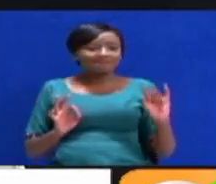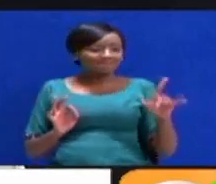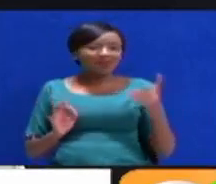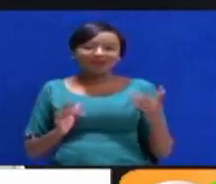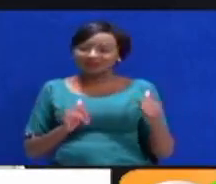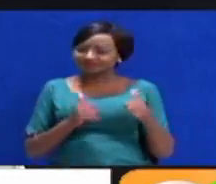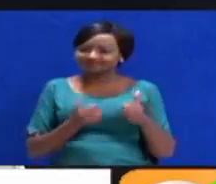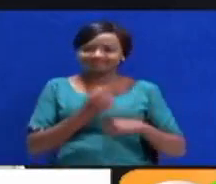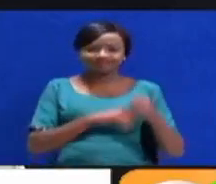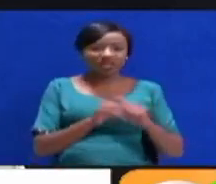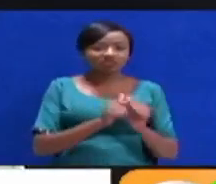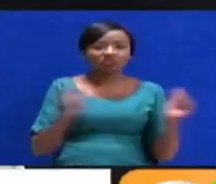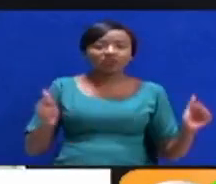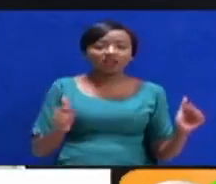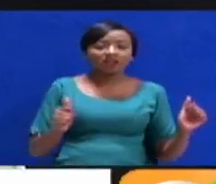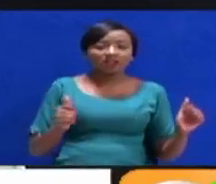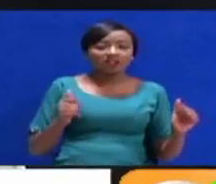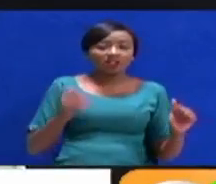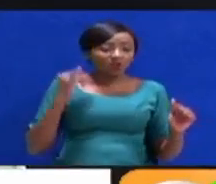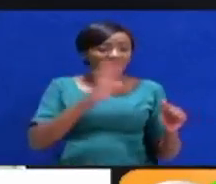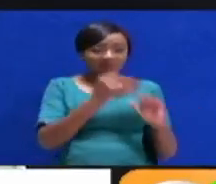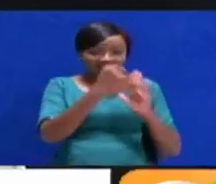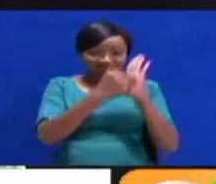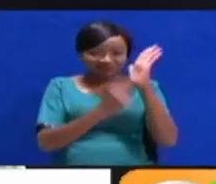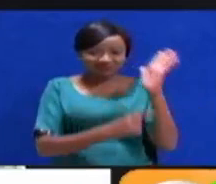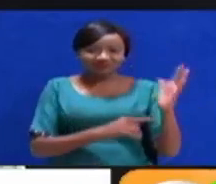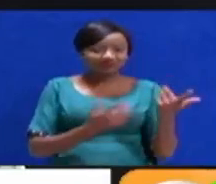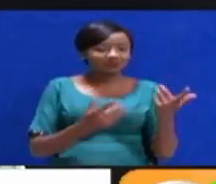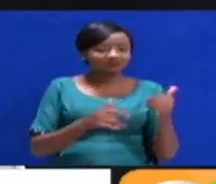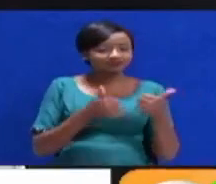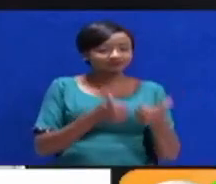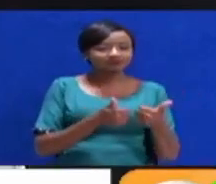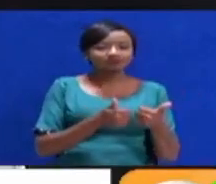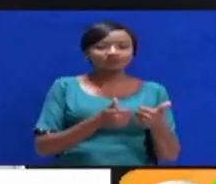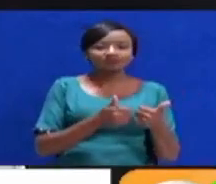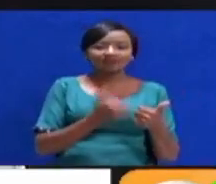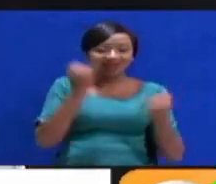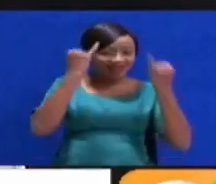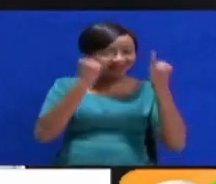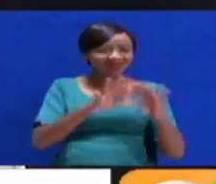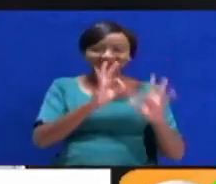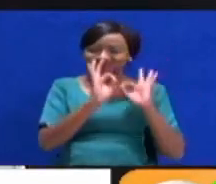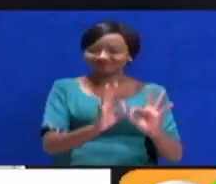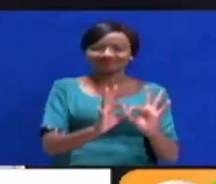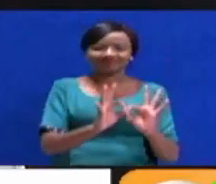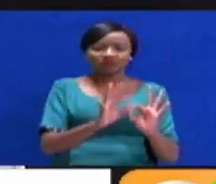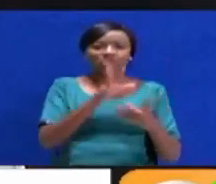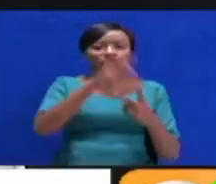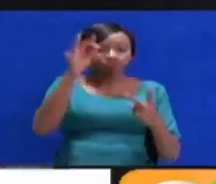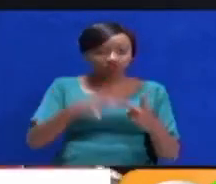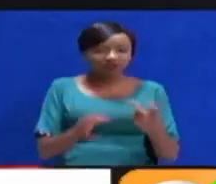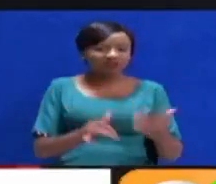call. Not because of the factors known to be at play in Kenya, but because of real ideologies,